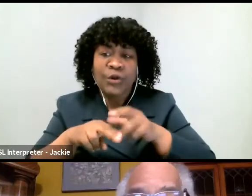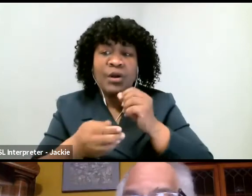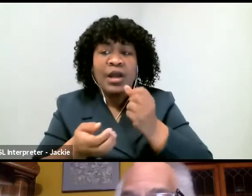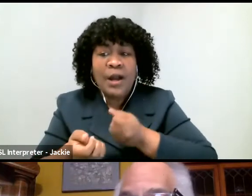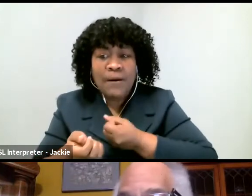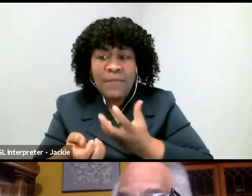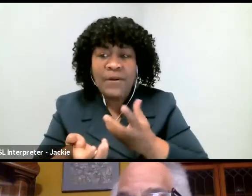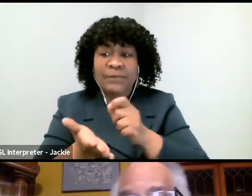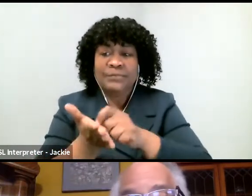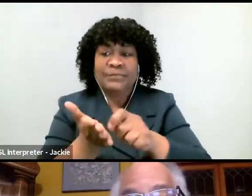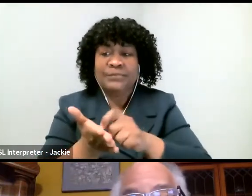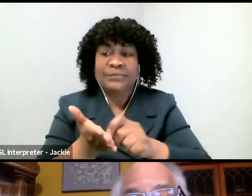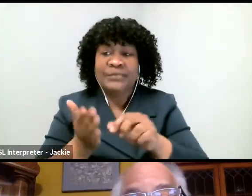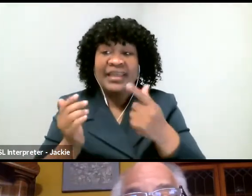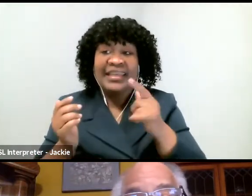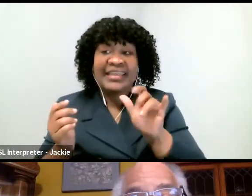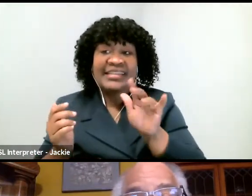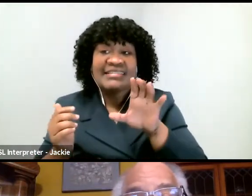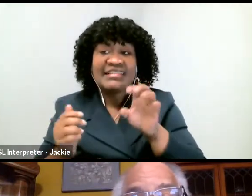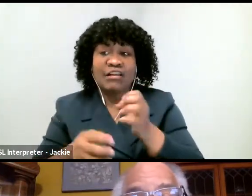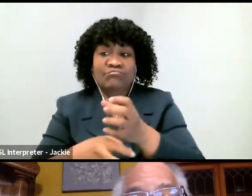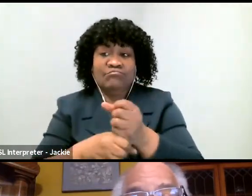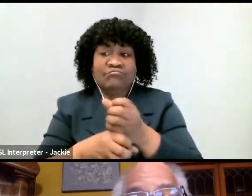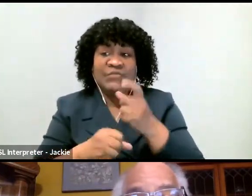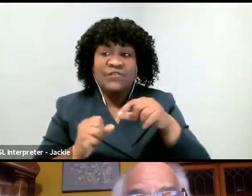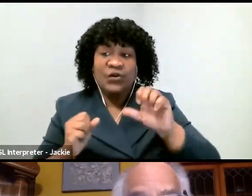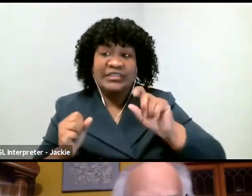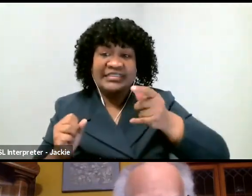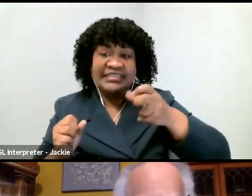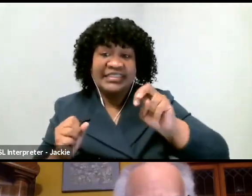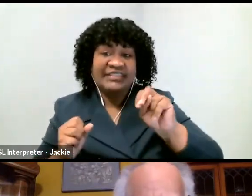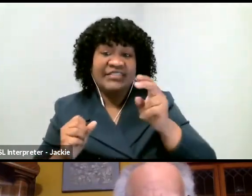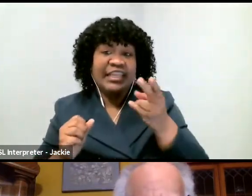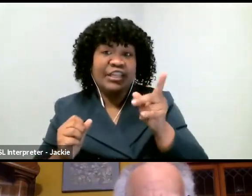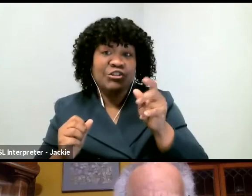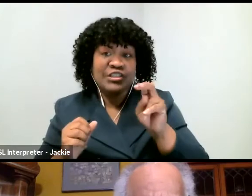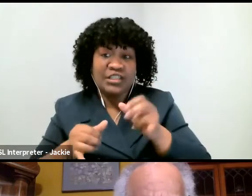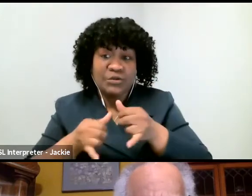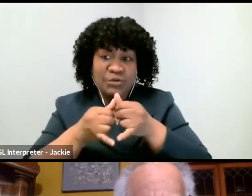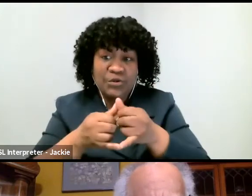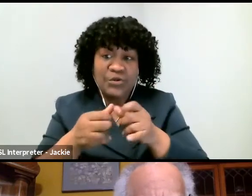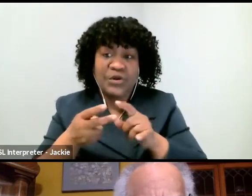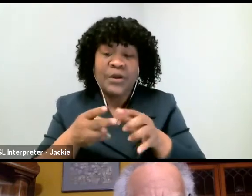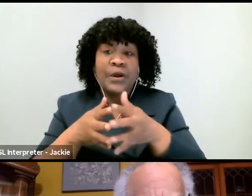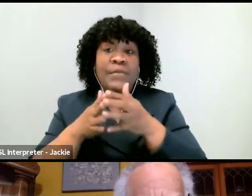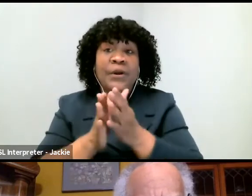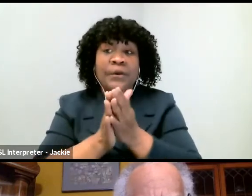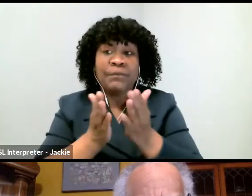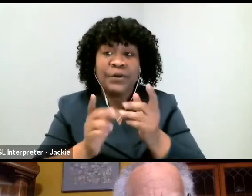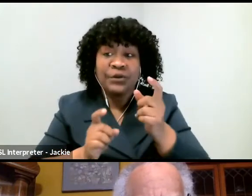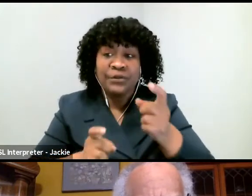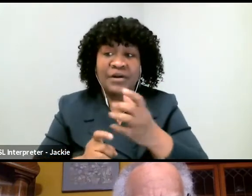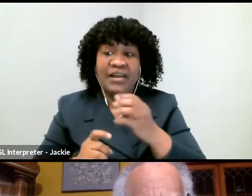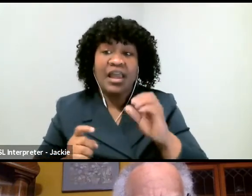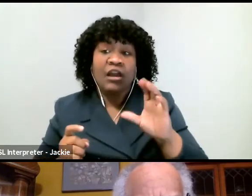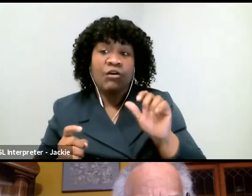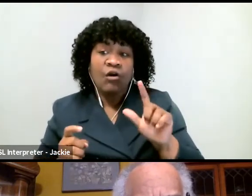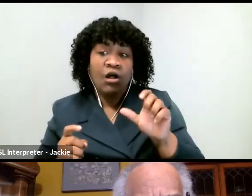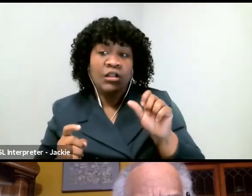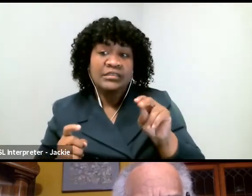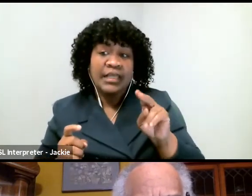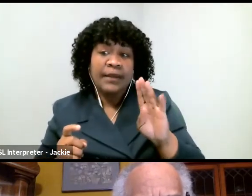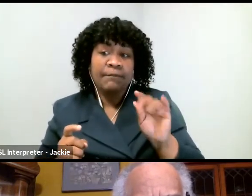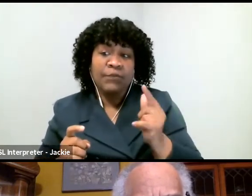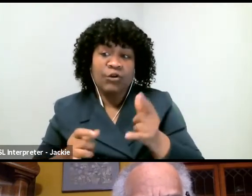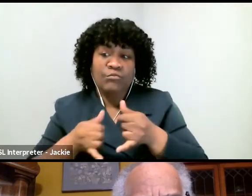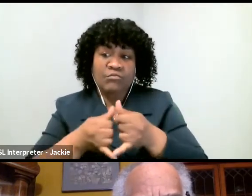essay form. Giscombe is the recipient of the Stephen Henderson Award, the American Book Award, and the Carl Sandburg Prize. He